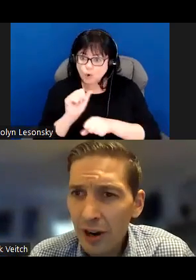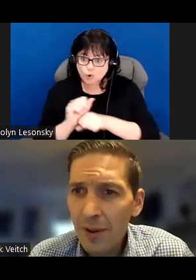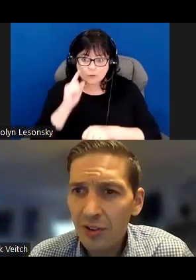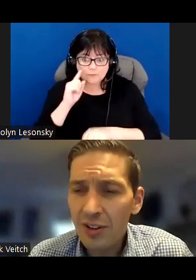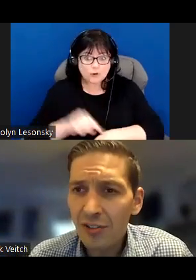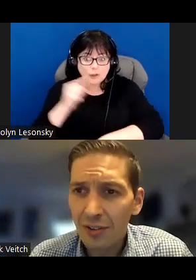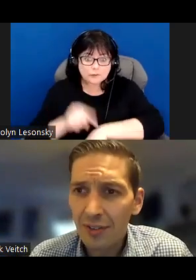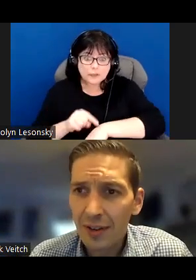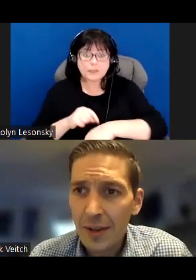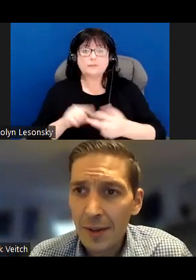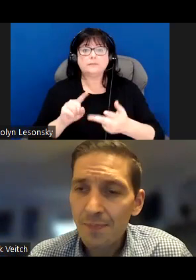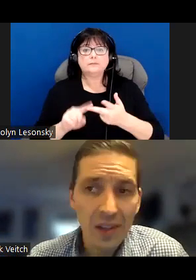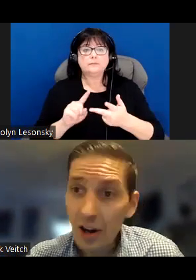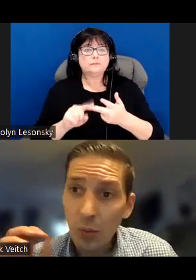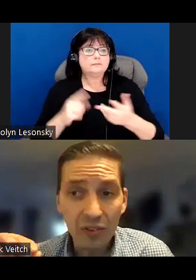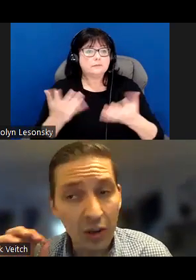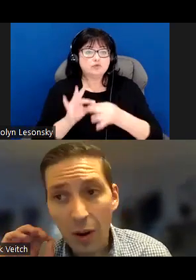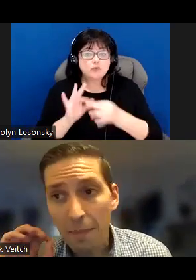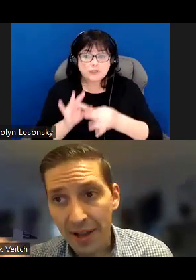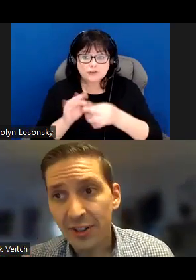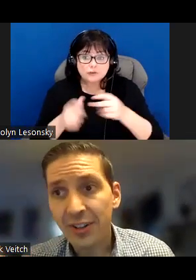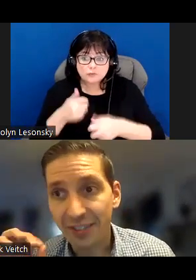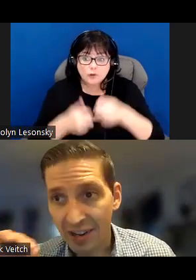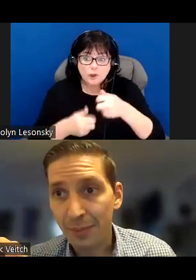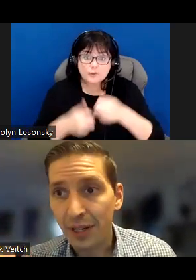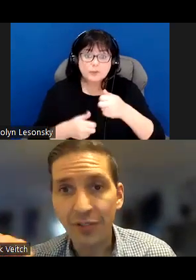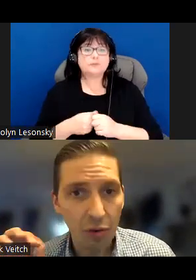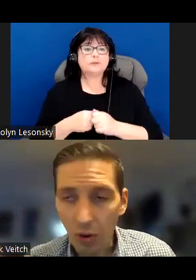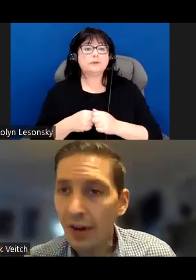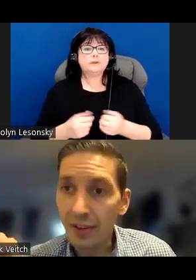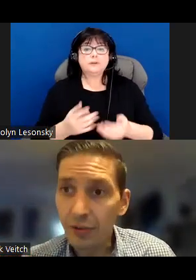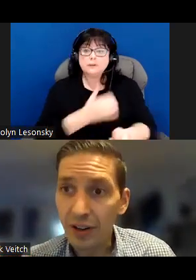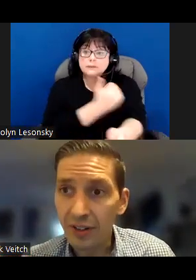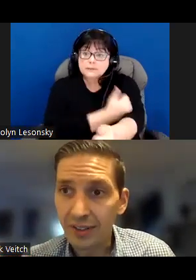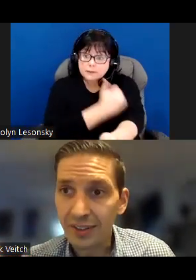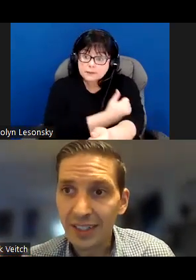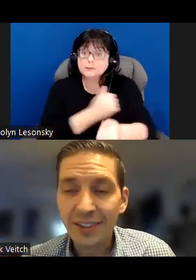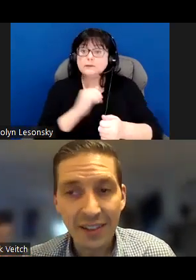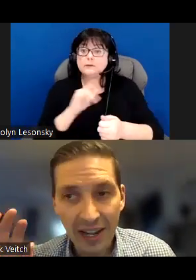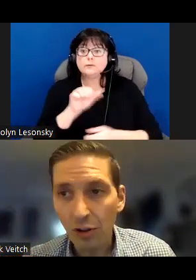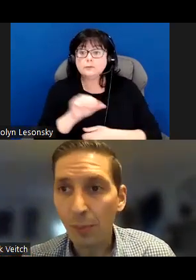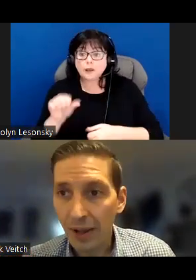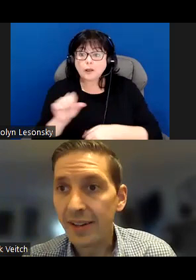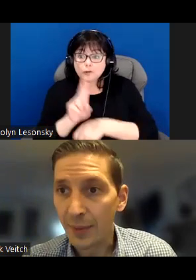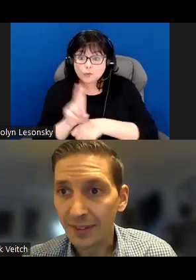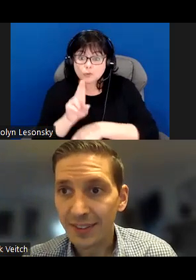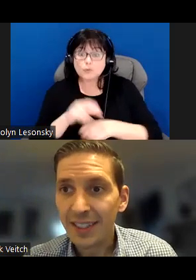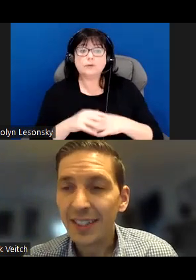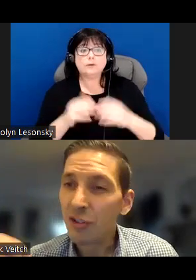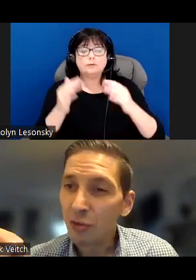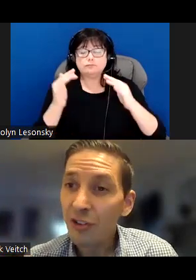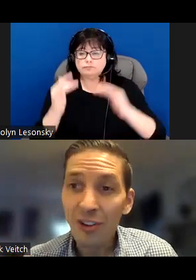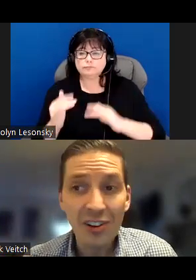just poor environmental conditions. I always say, what better example of a chronic stressor than that global